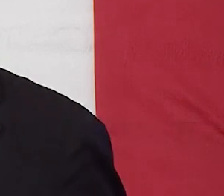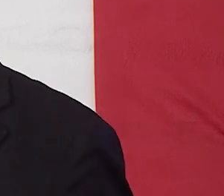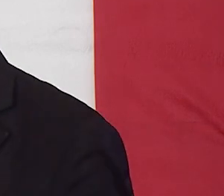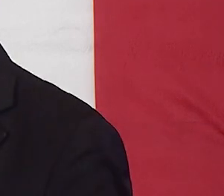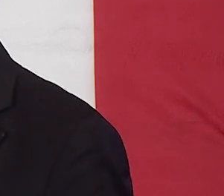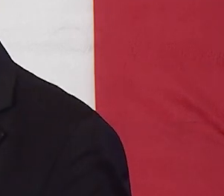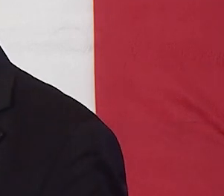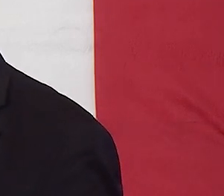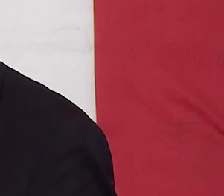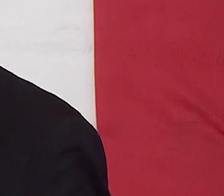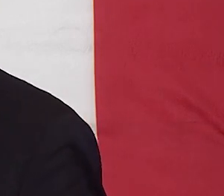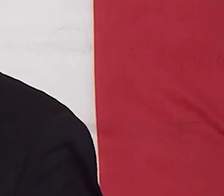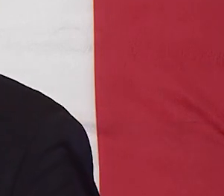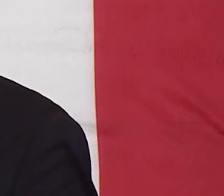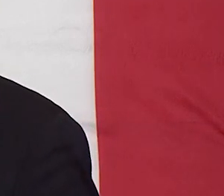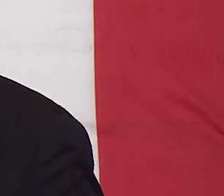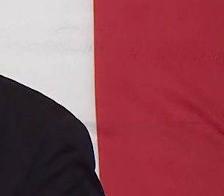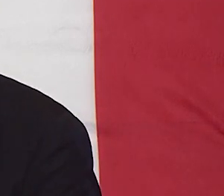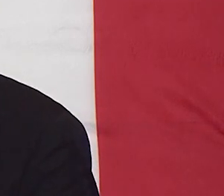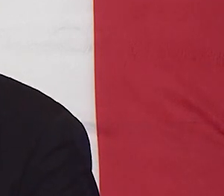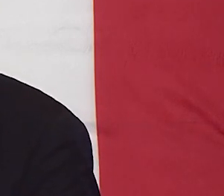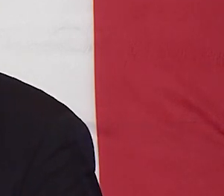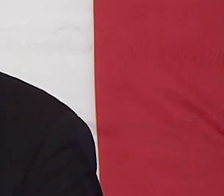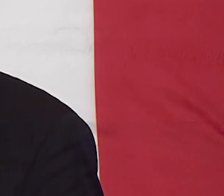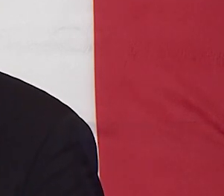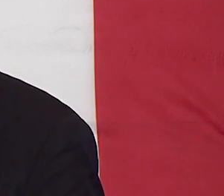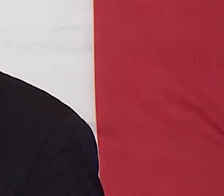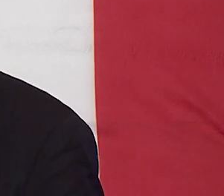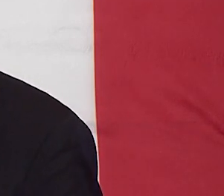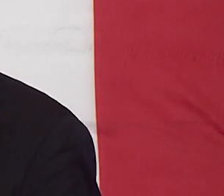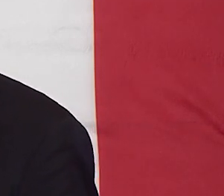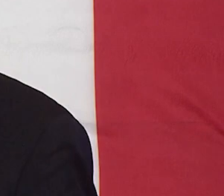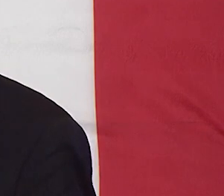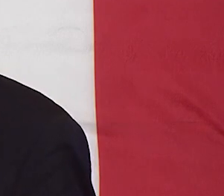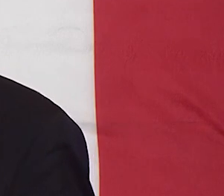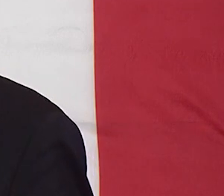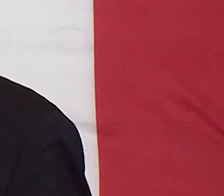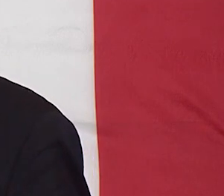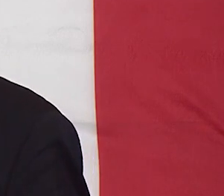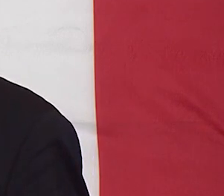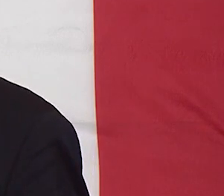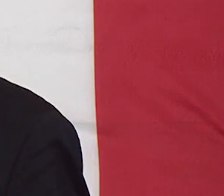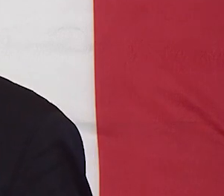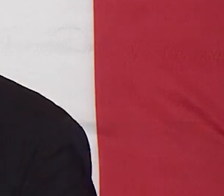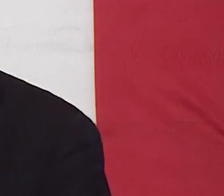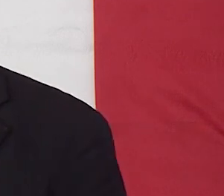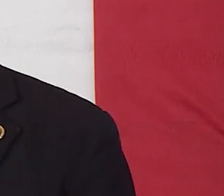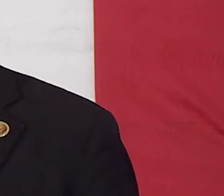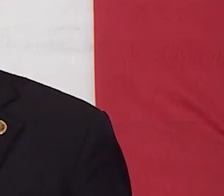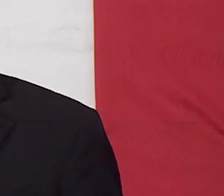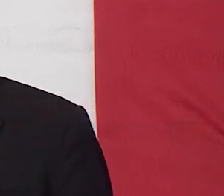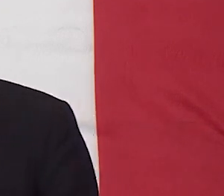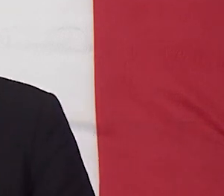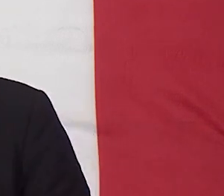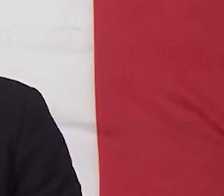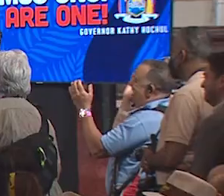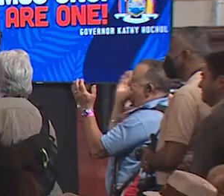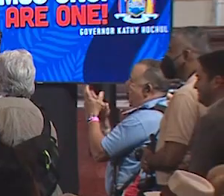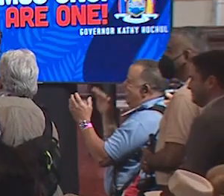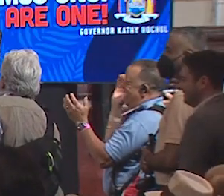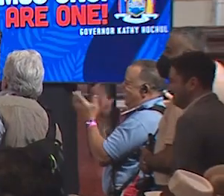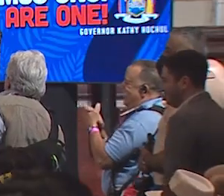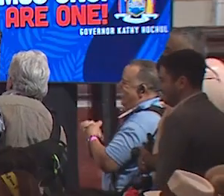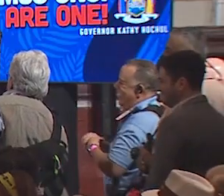Solamente tiene una raza humana. But it only has one human race. Y son todos puertorriqueños. And they're all